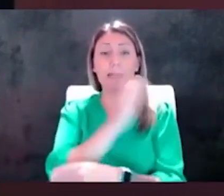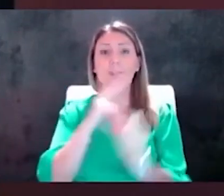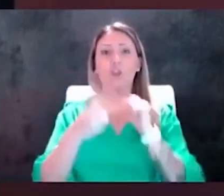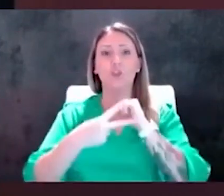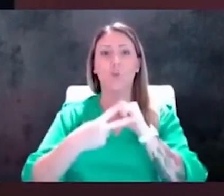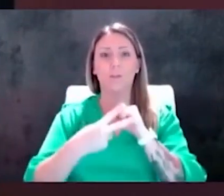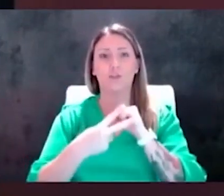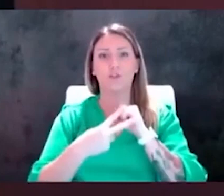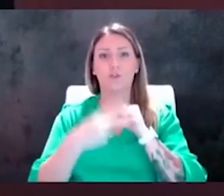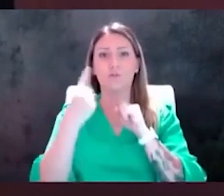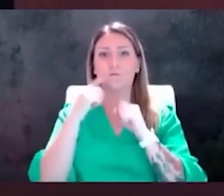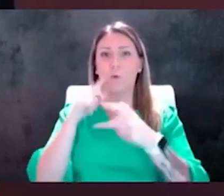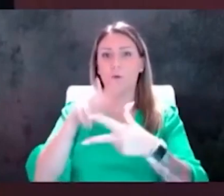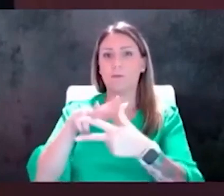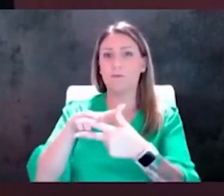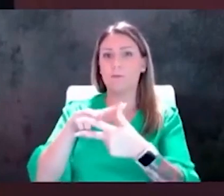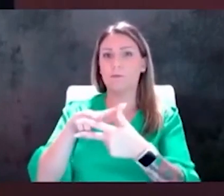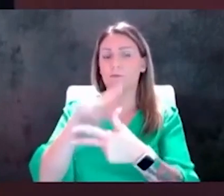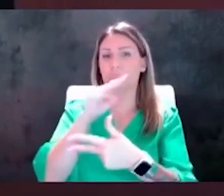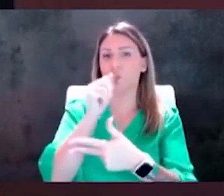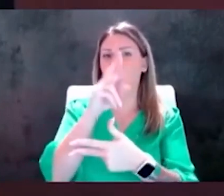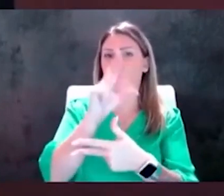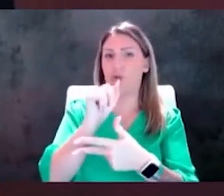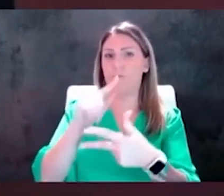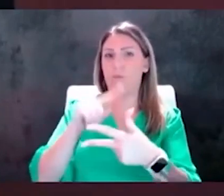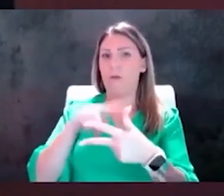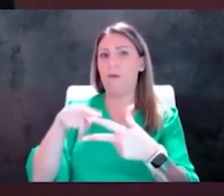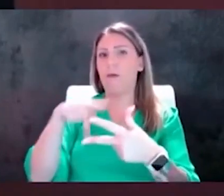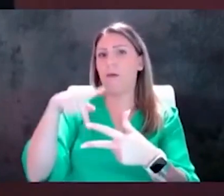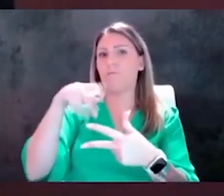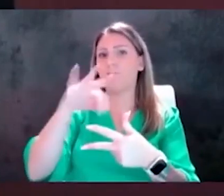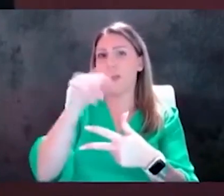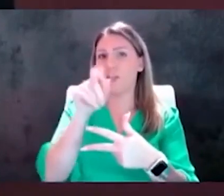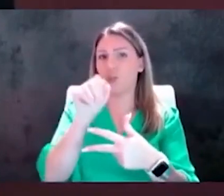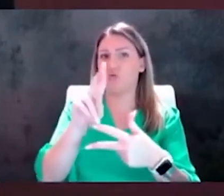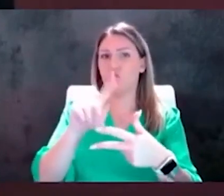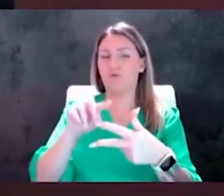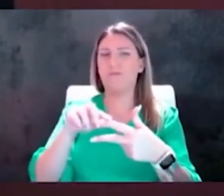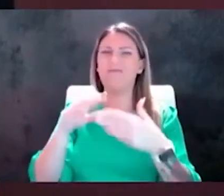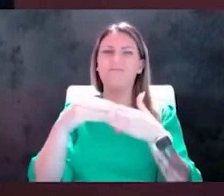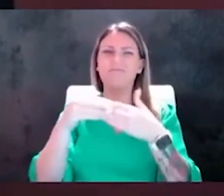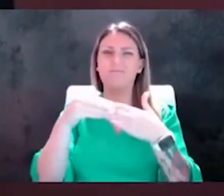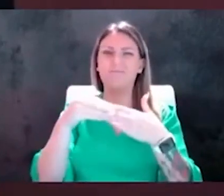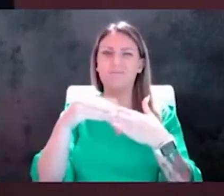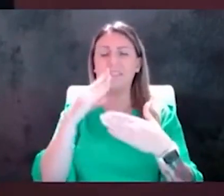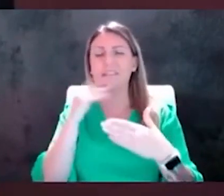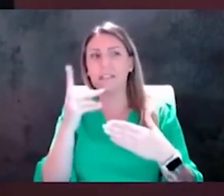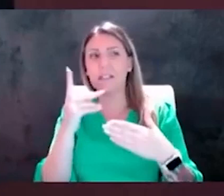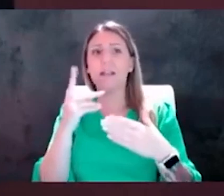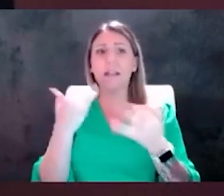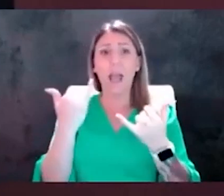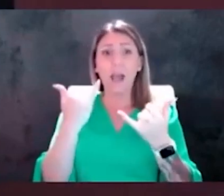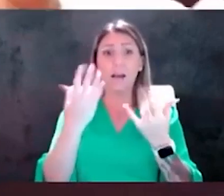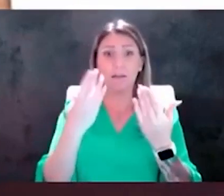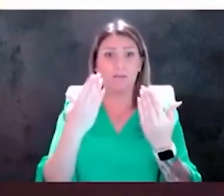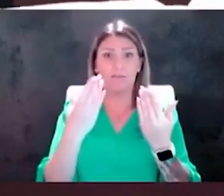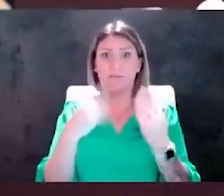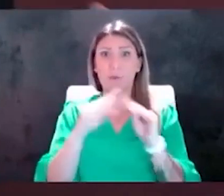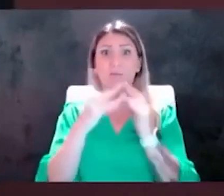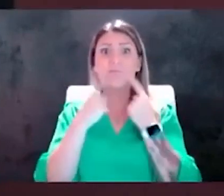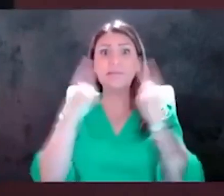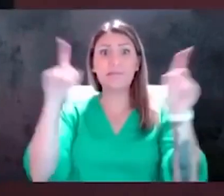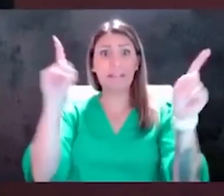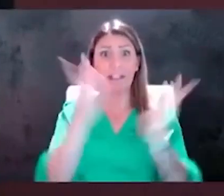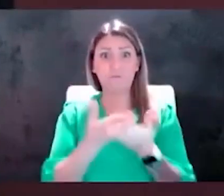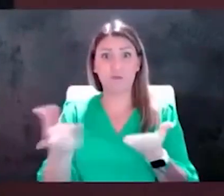Moderna. Since those have been loosened a lot, and because most of us now have a successful supply chain, and with me today is Brandon